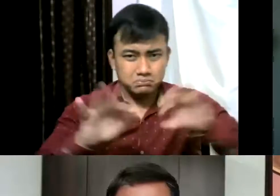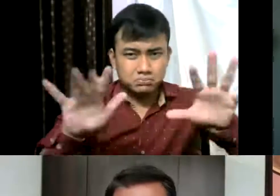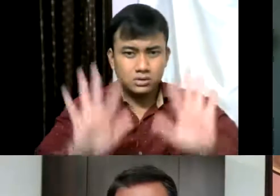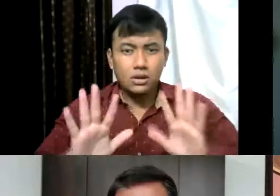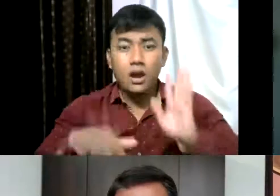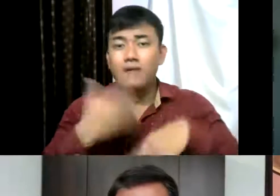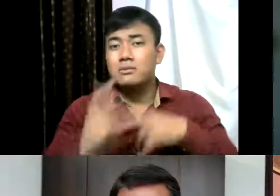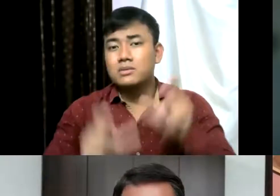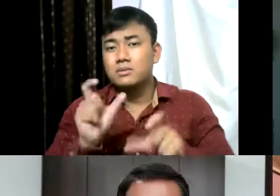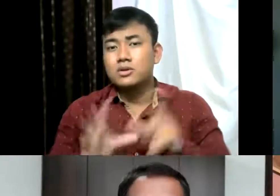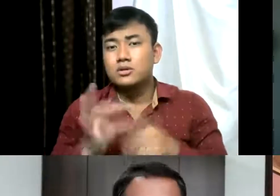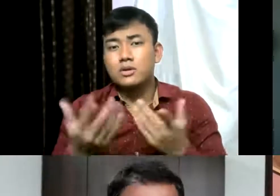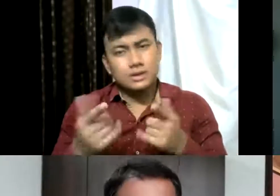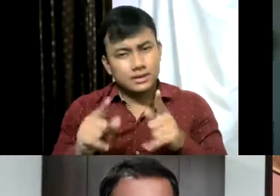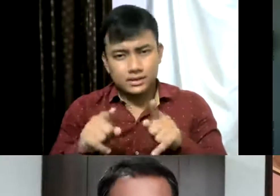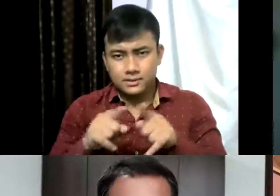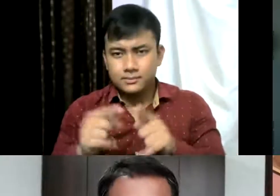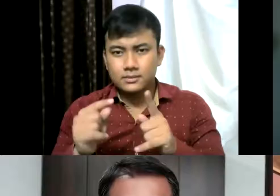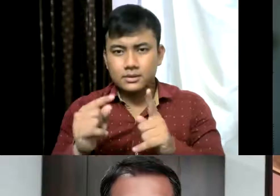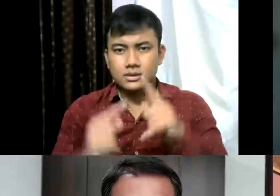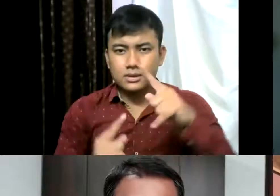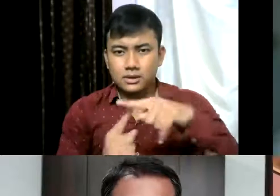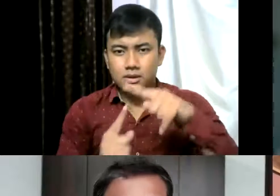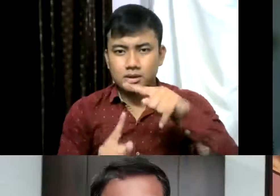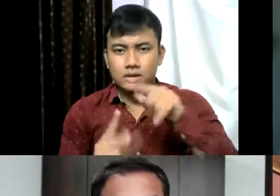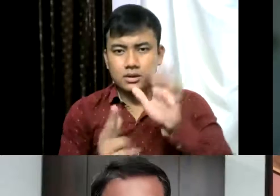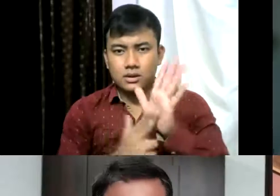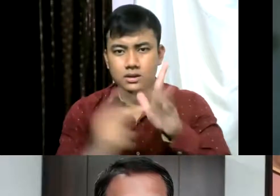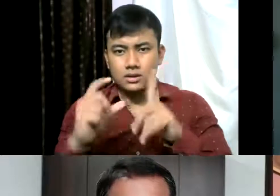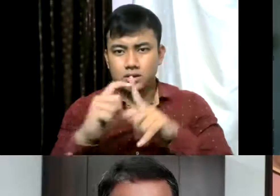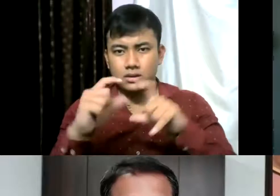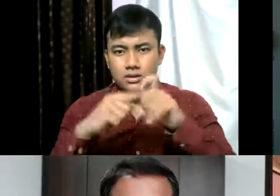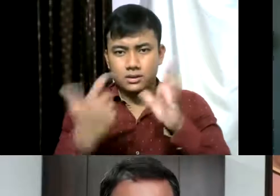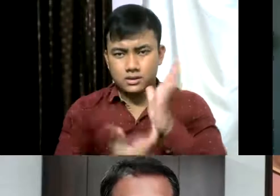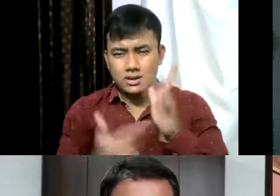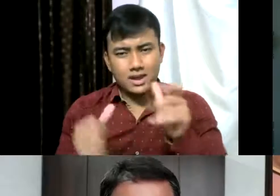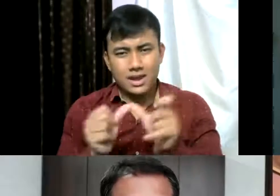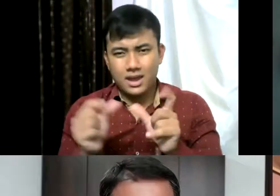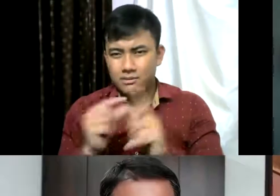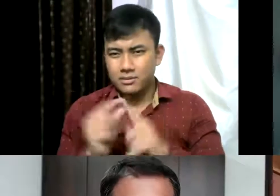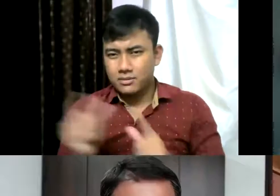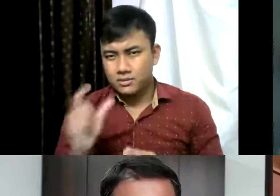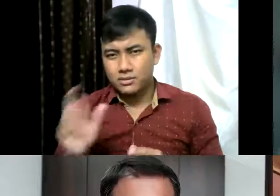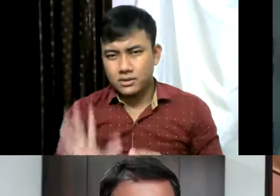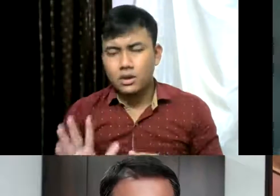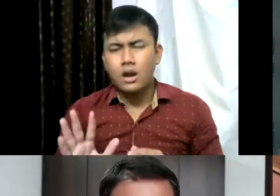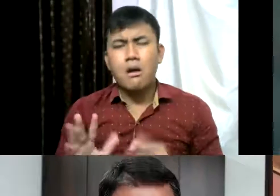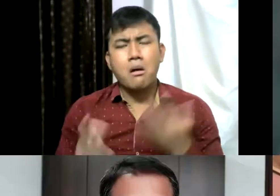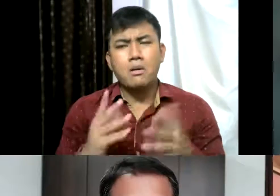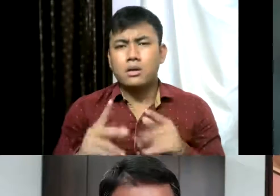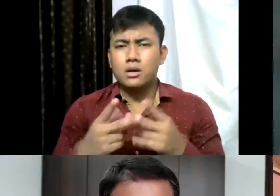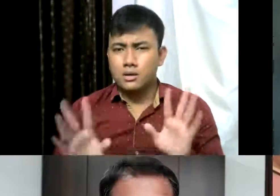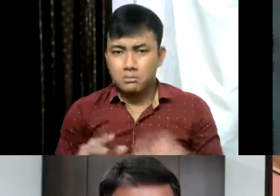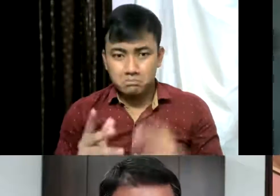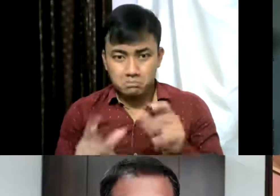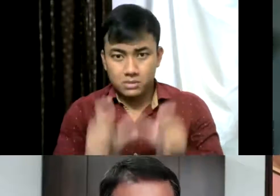was that Tinder, Grindr, all of these places started giving you explore options. You can discover the world. Go to